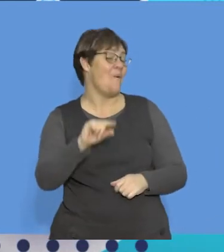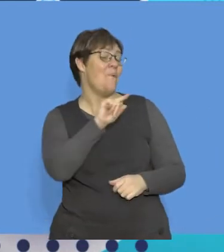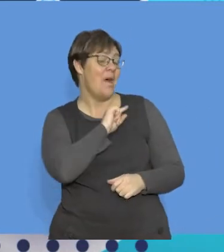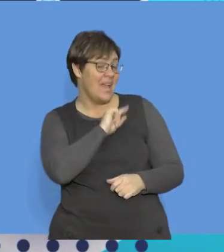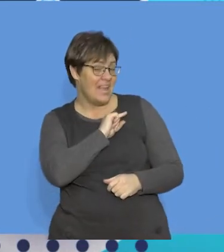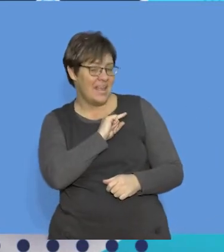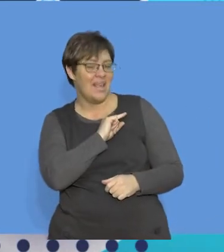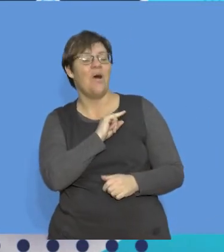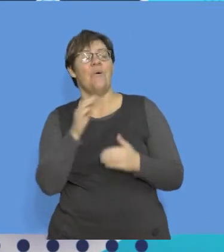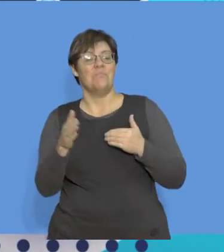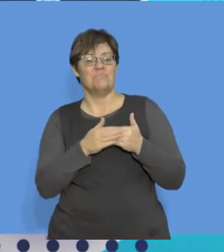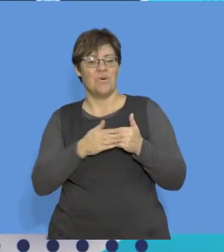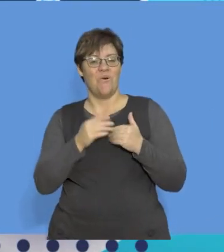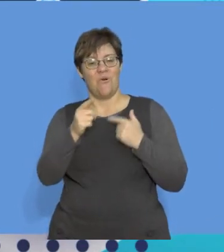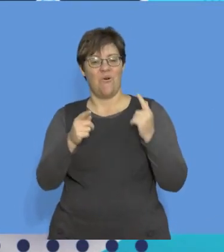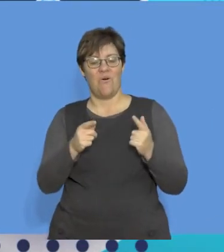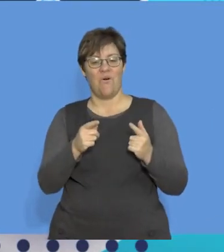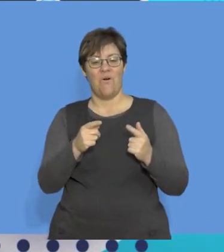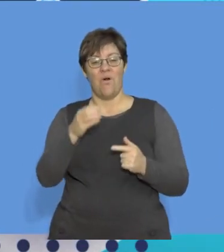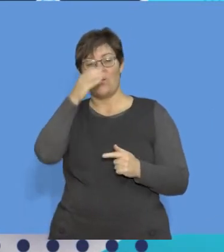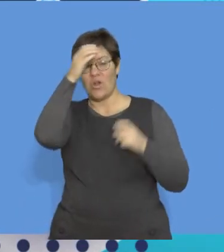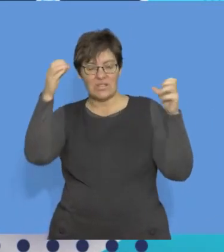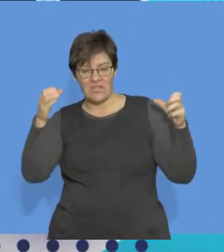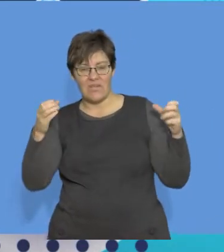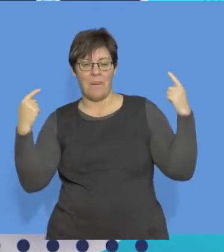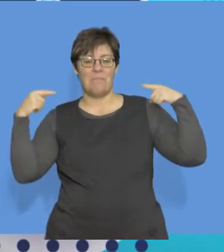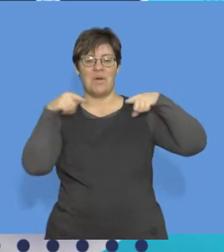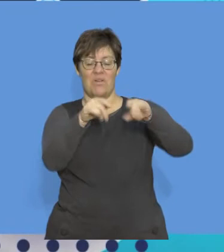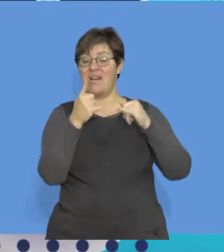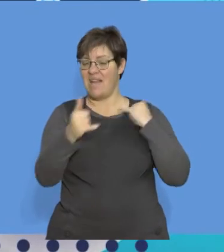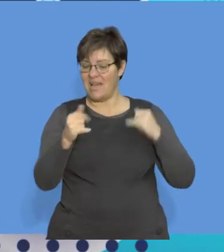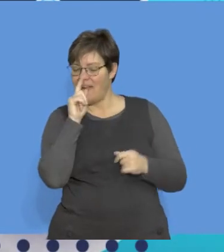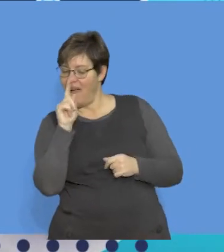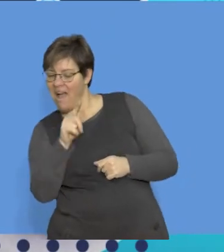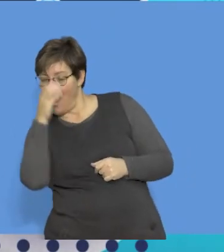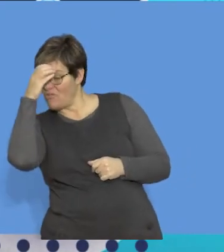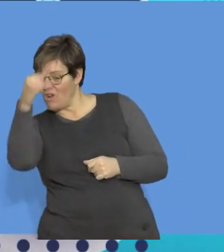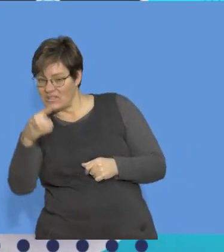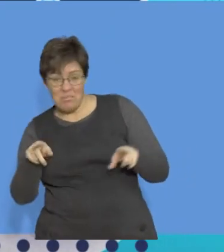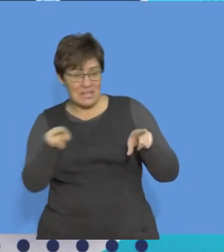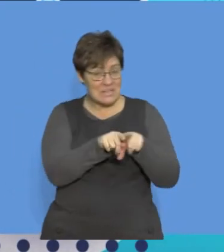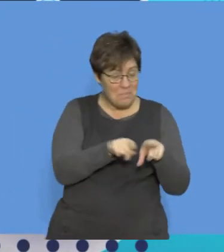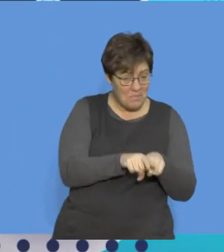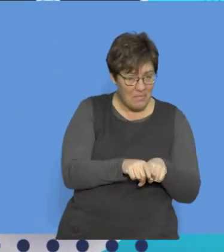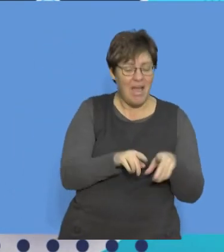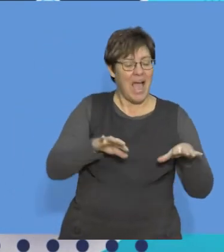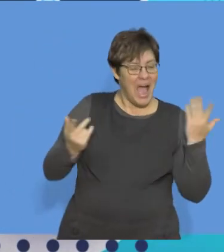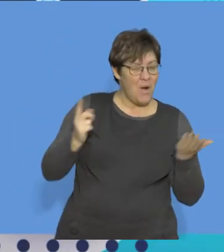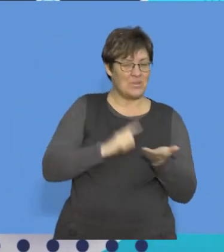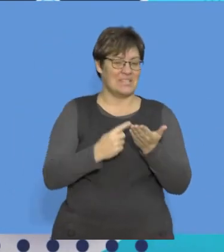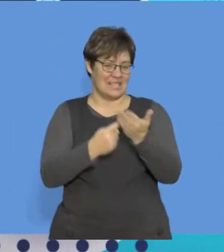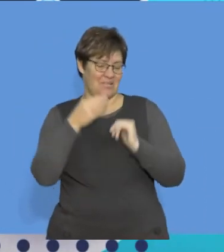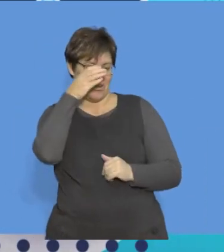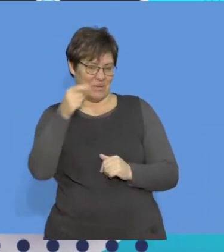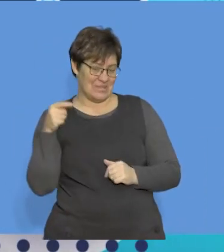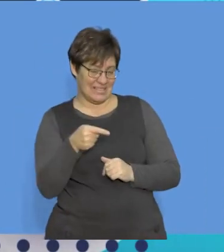can then apply this to the concept of parallel lines and see exactly how can we talk about this concept, because there's